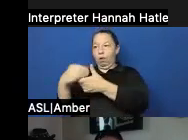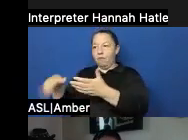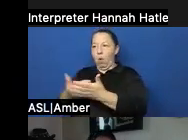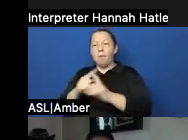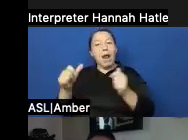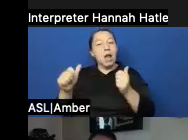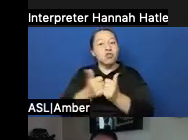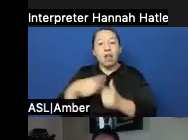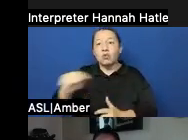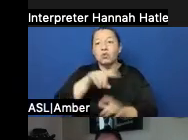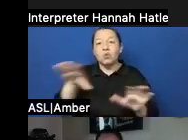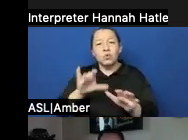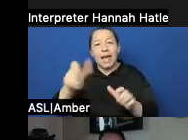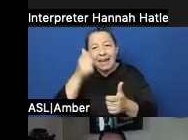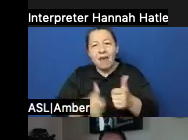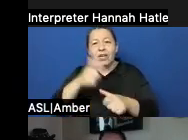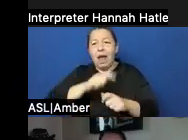time.